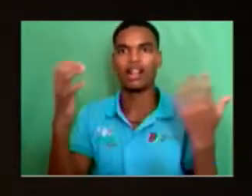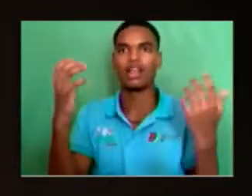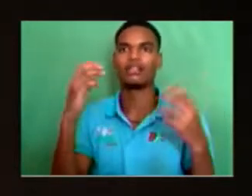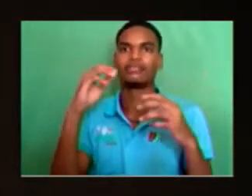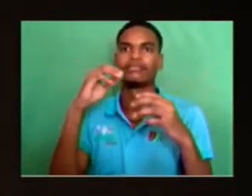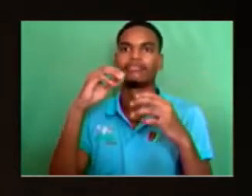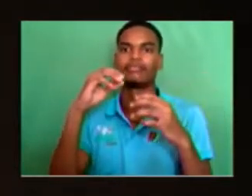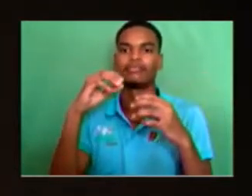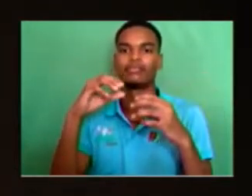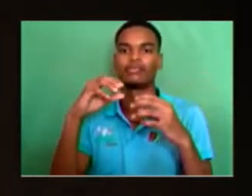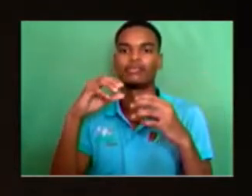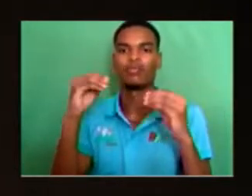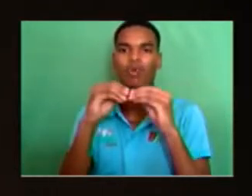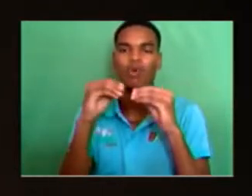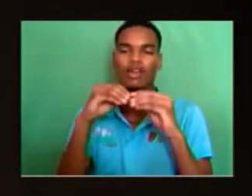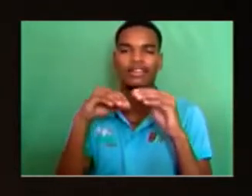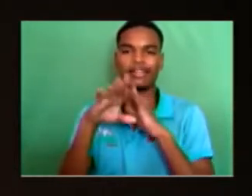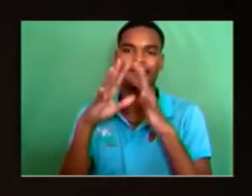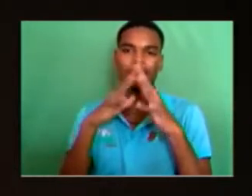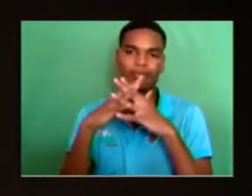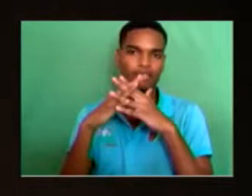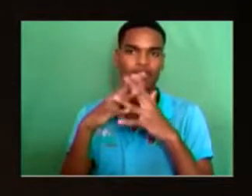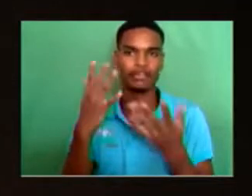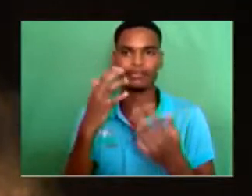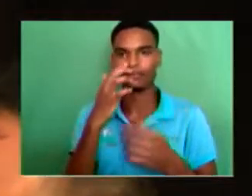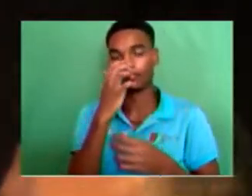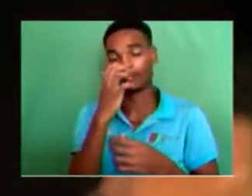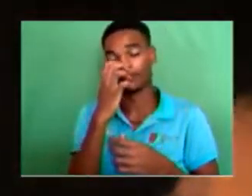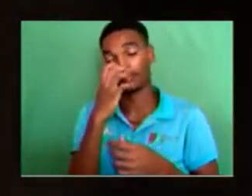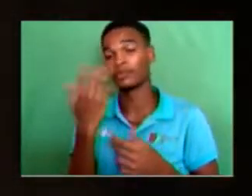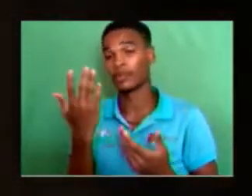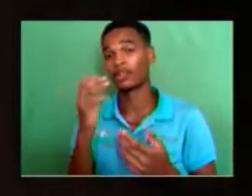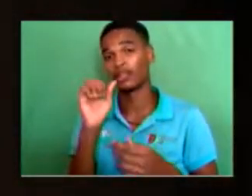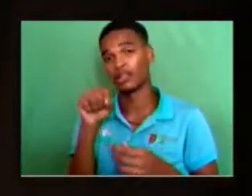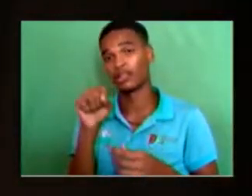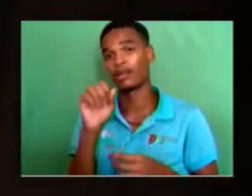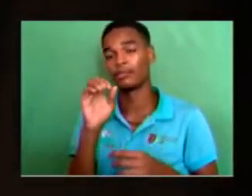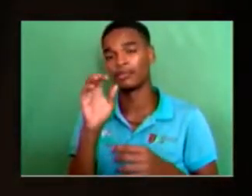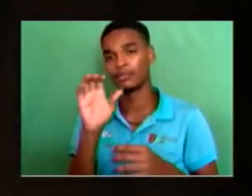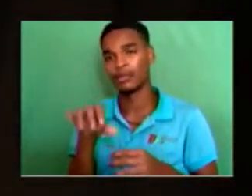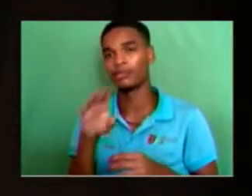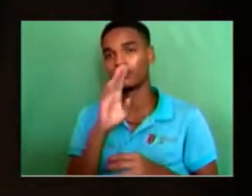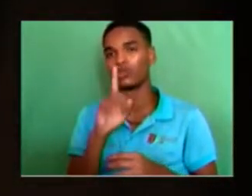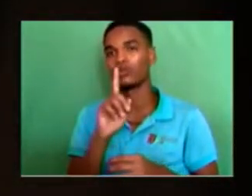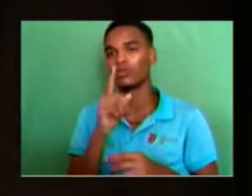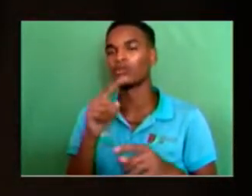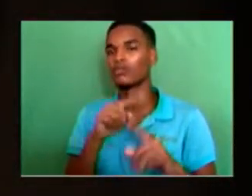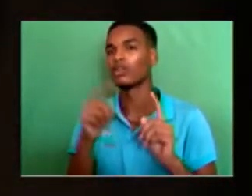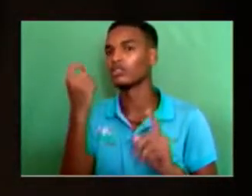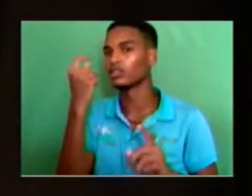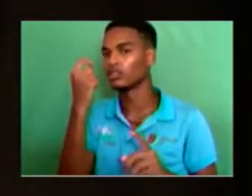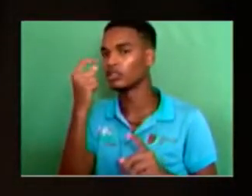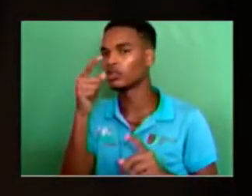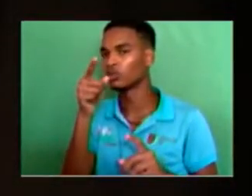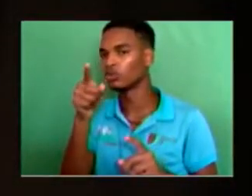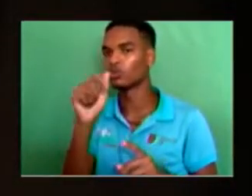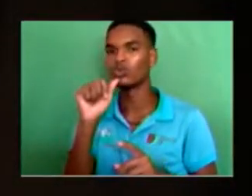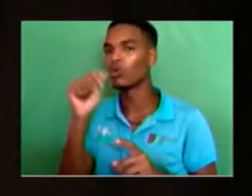I can just go back, that might be true. I think you underestimate the fact that this could be